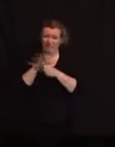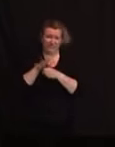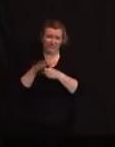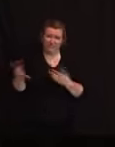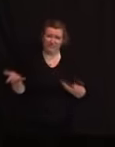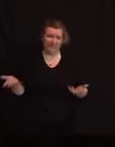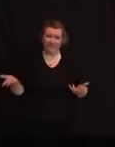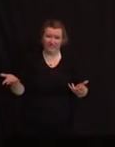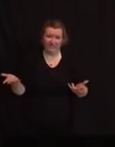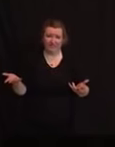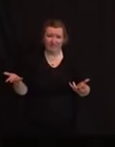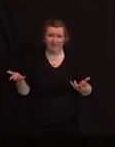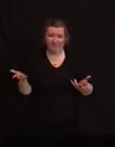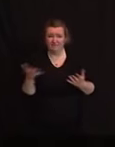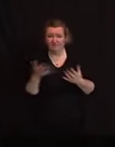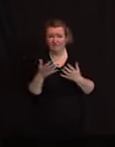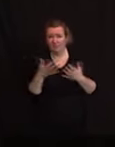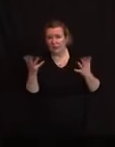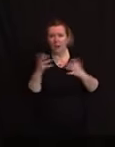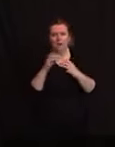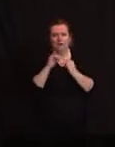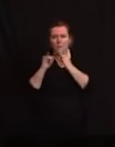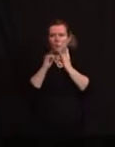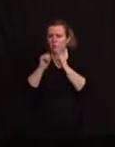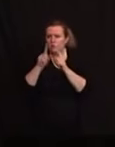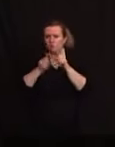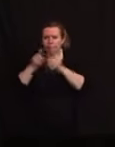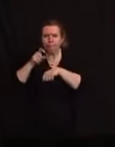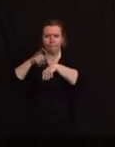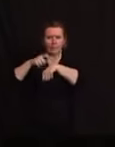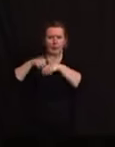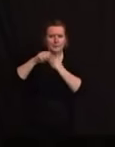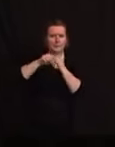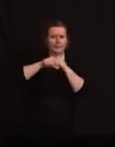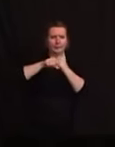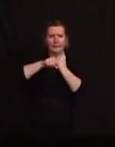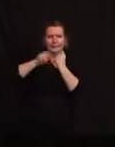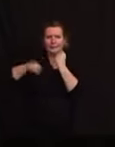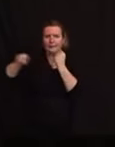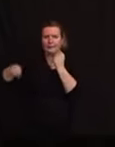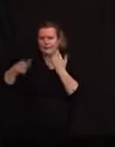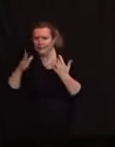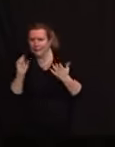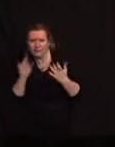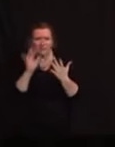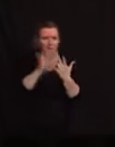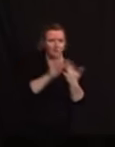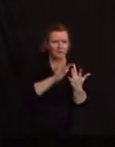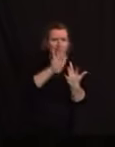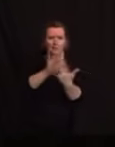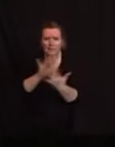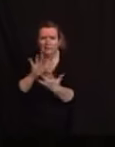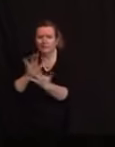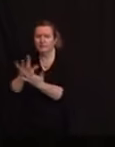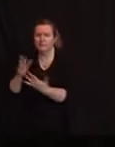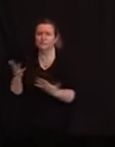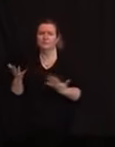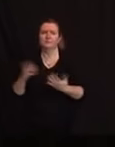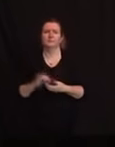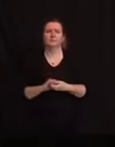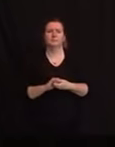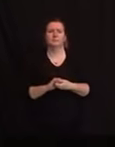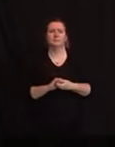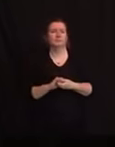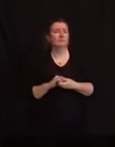when a lot of the social distancing measures went in place, contact tracing becomes a lot easier because you're really just contact tracing family members